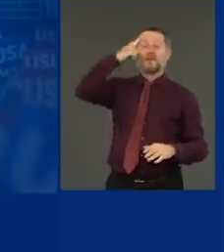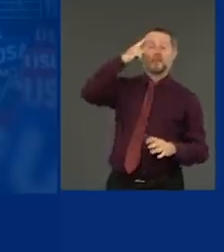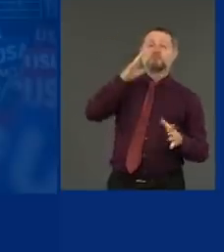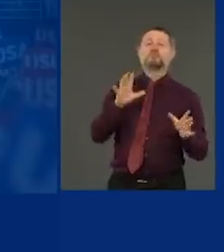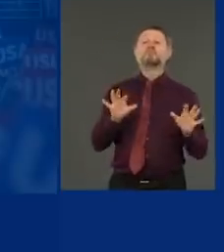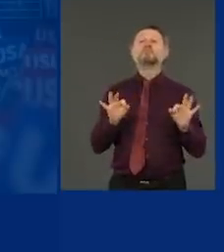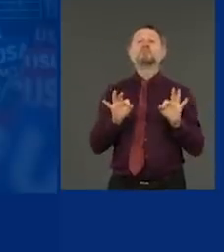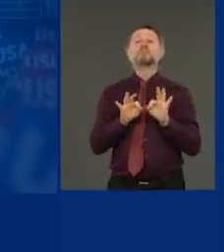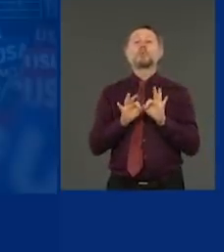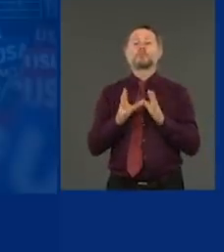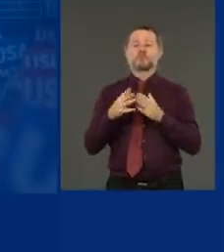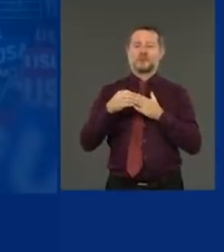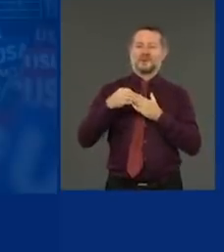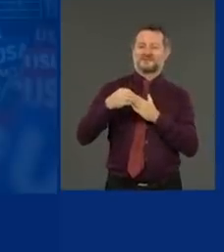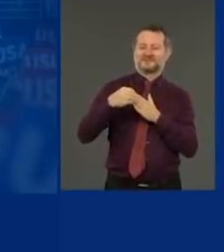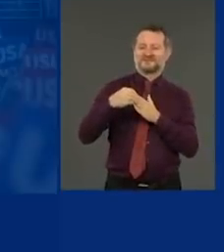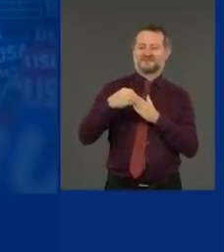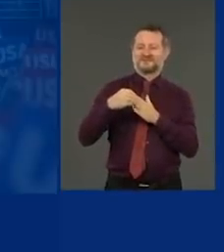Leadership matters.